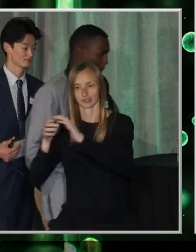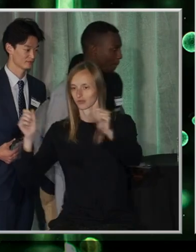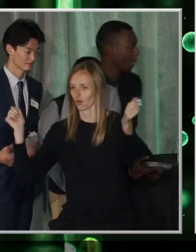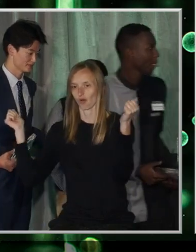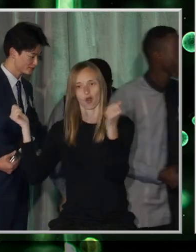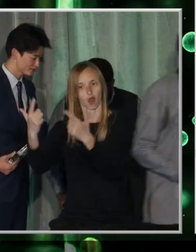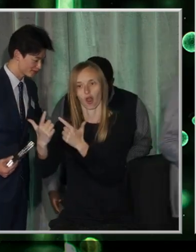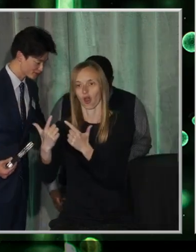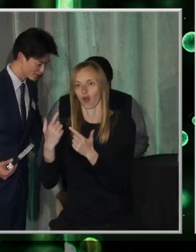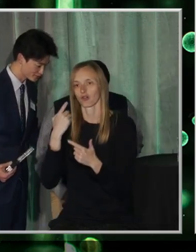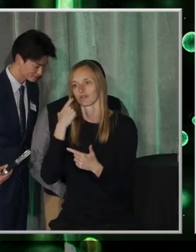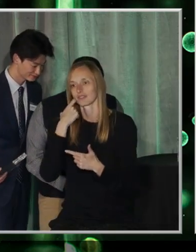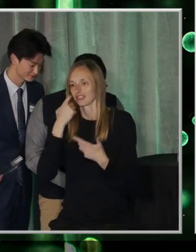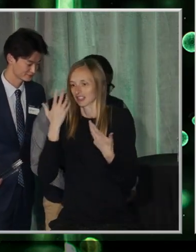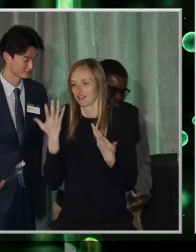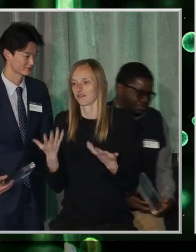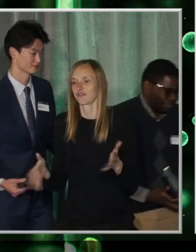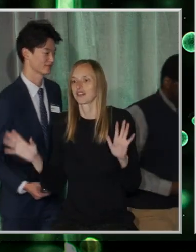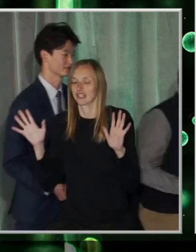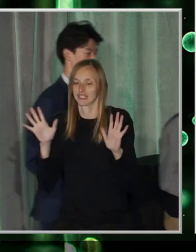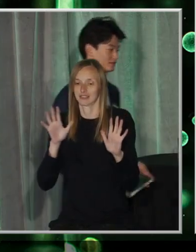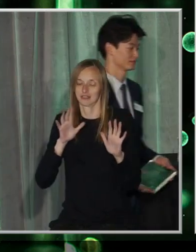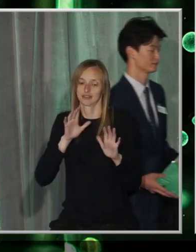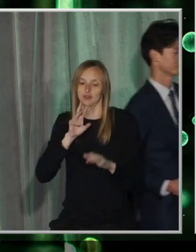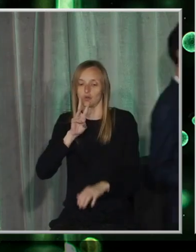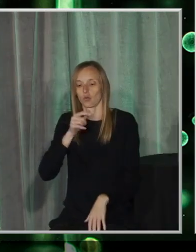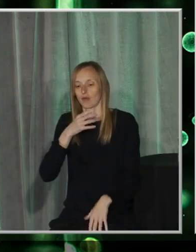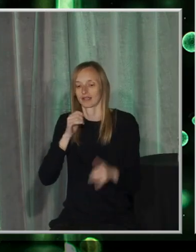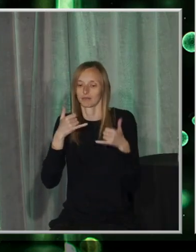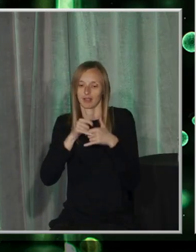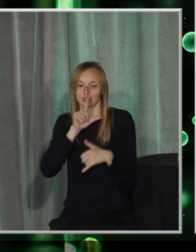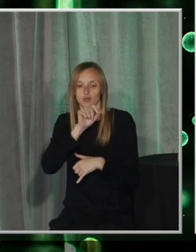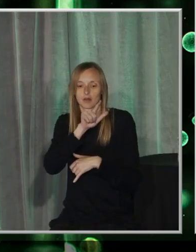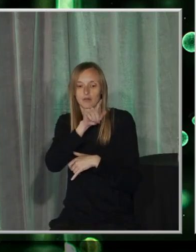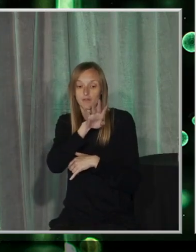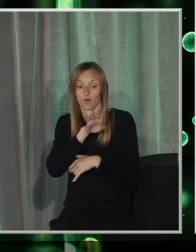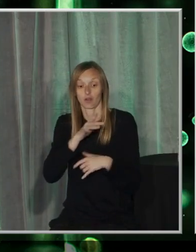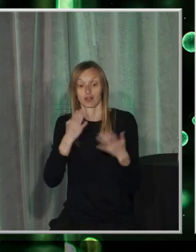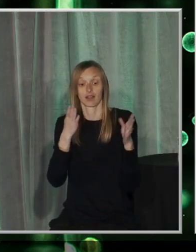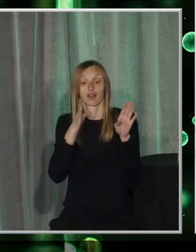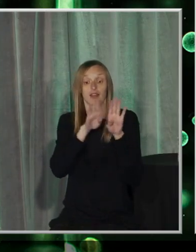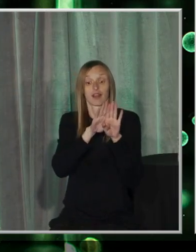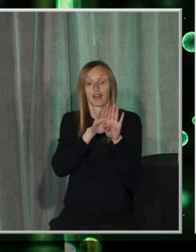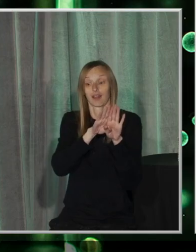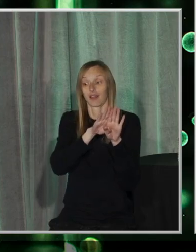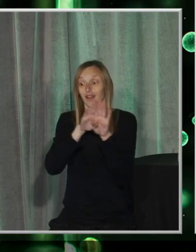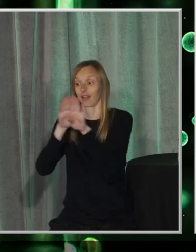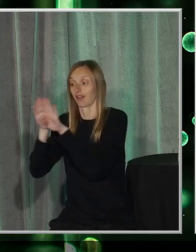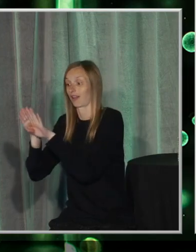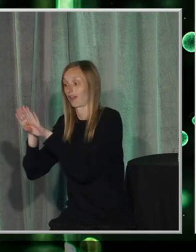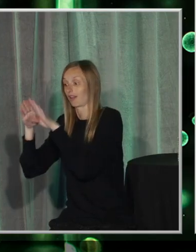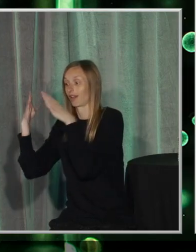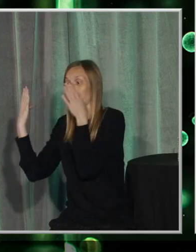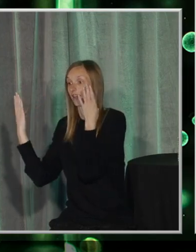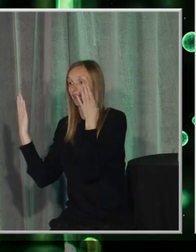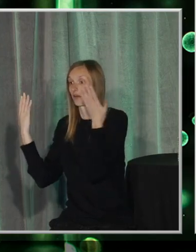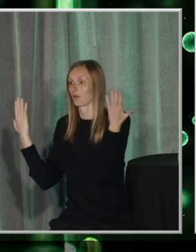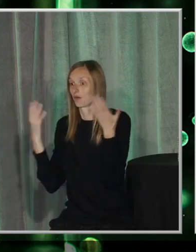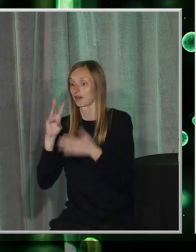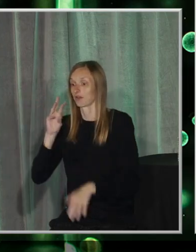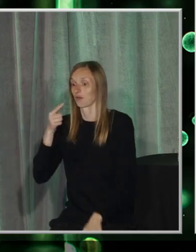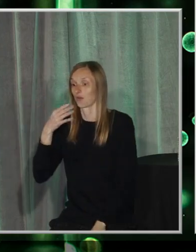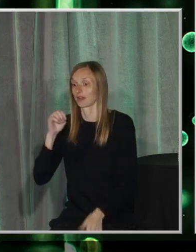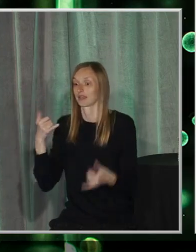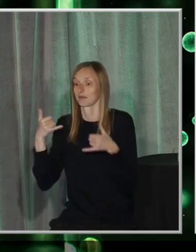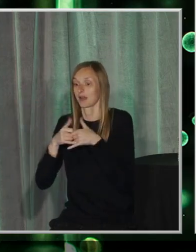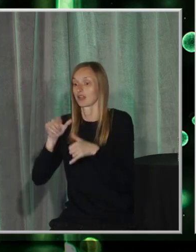Well, I know we just wrapped up Wege Prize 2024, but as they say, when one door closes, another opens, and Wege Prize